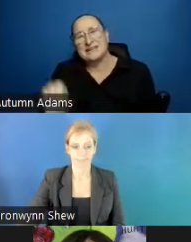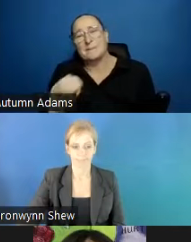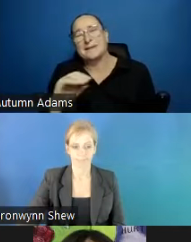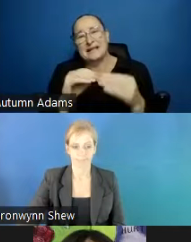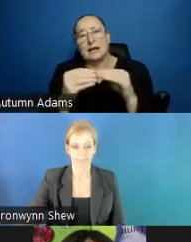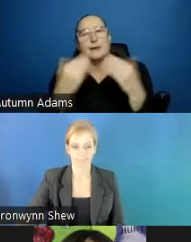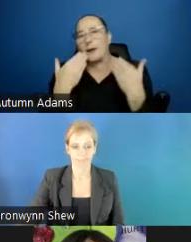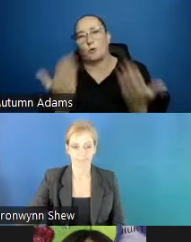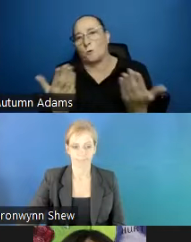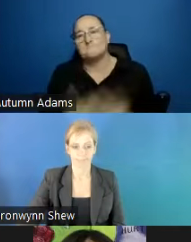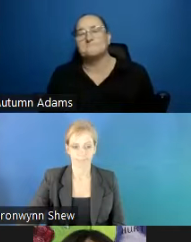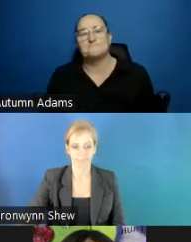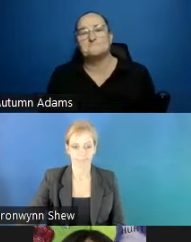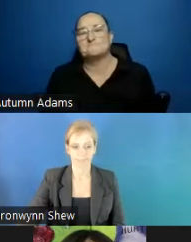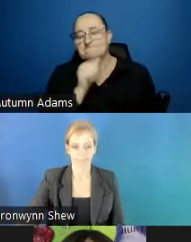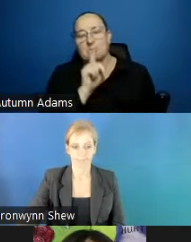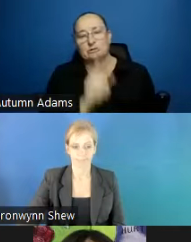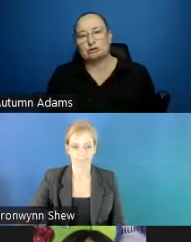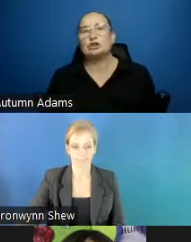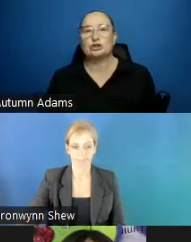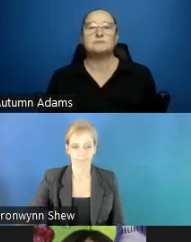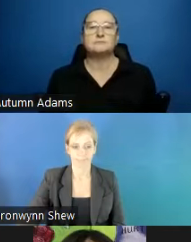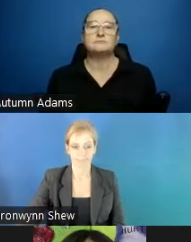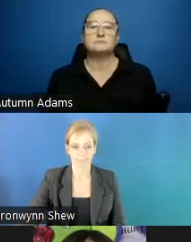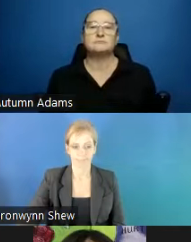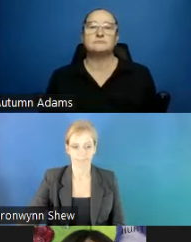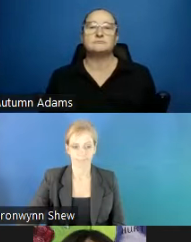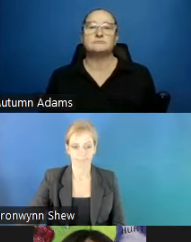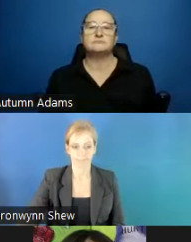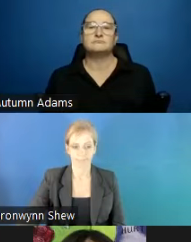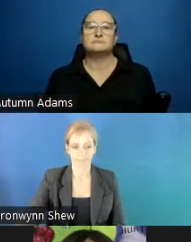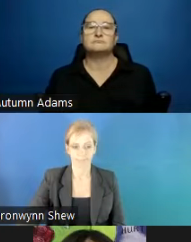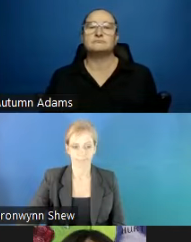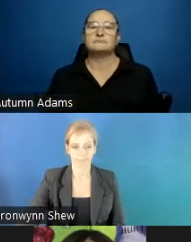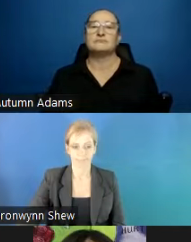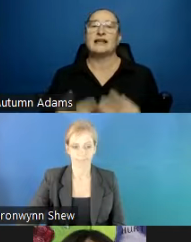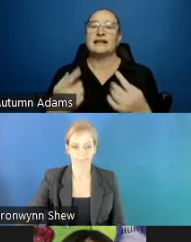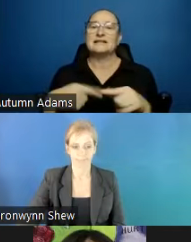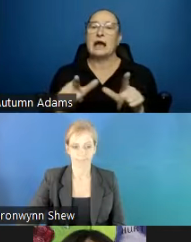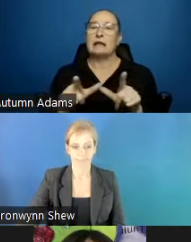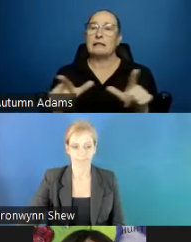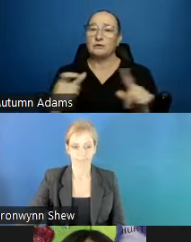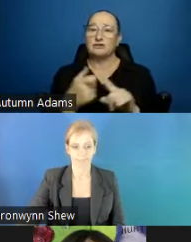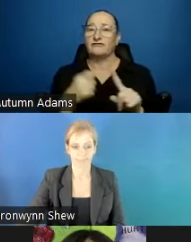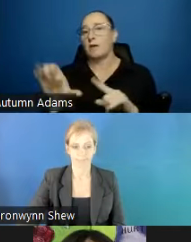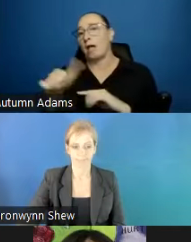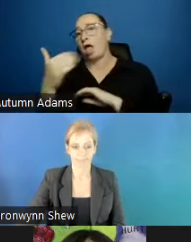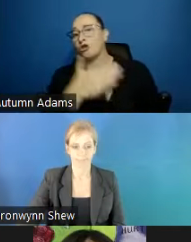other thoughts on good resources for immigrants who speak sign languages from other